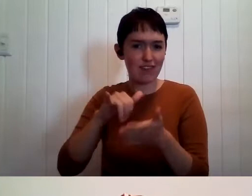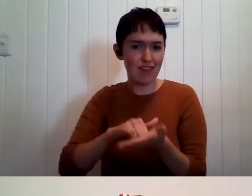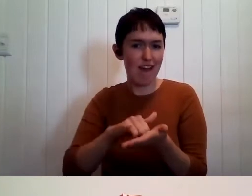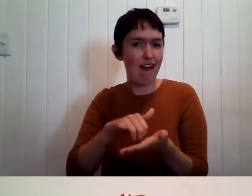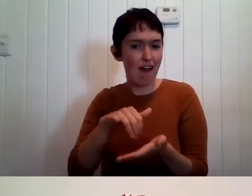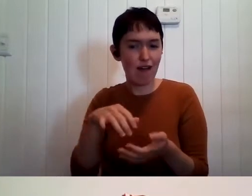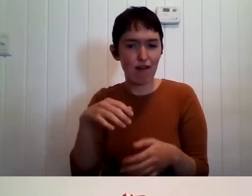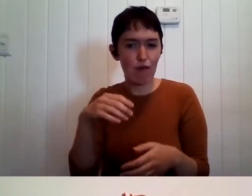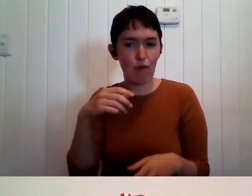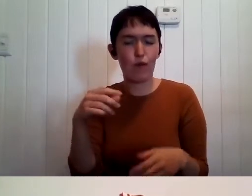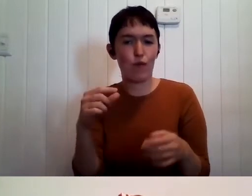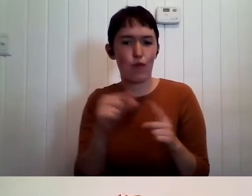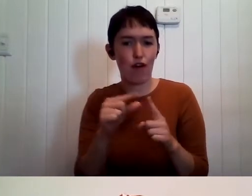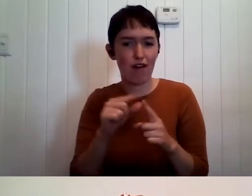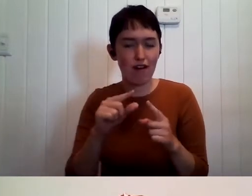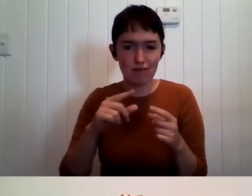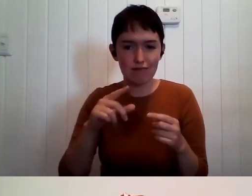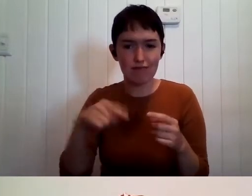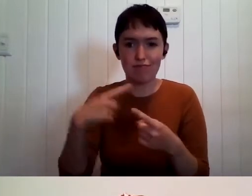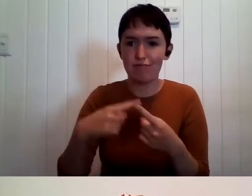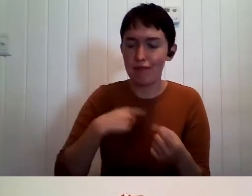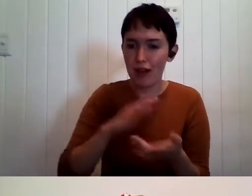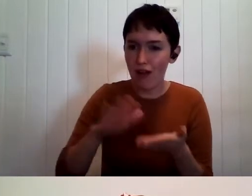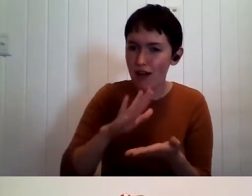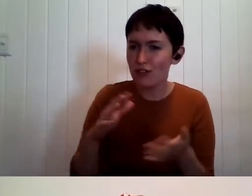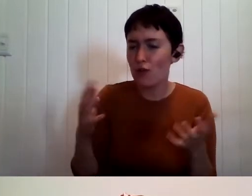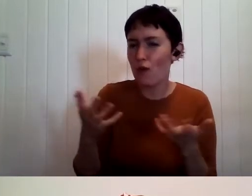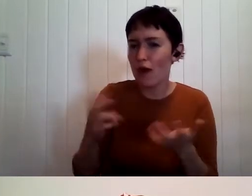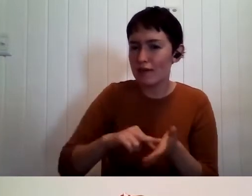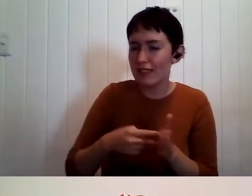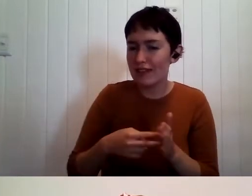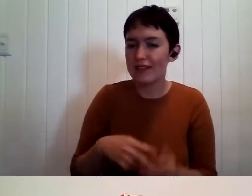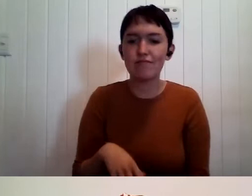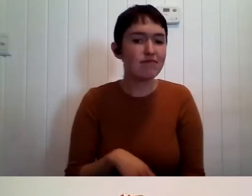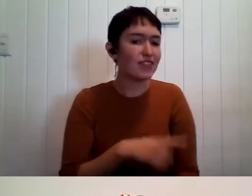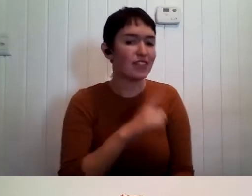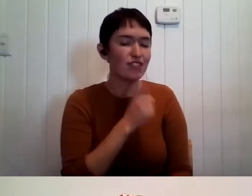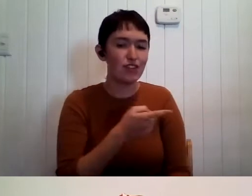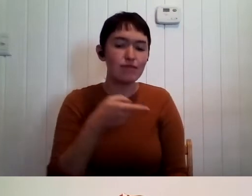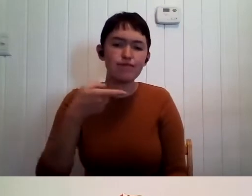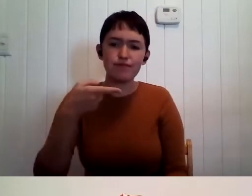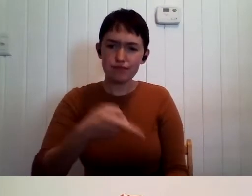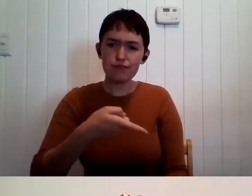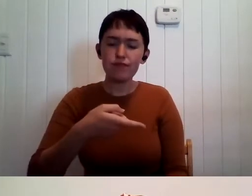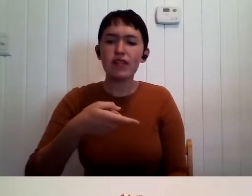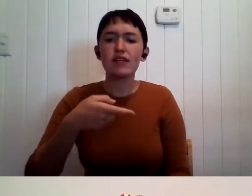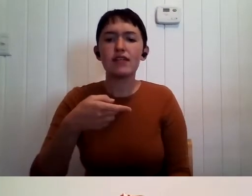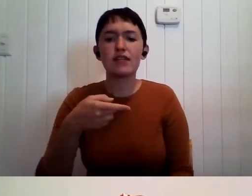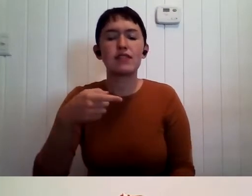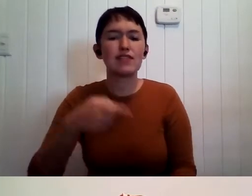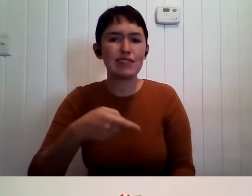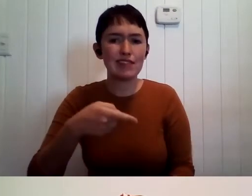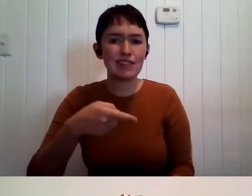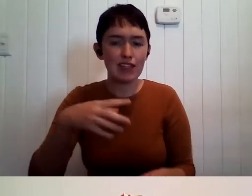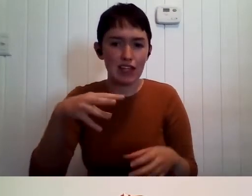do? Yeah, and a reagent's a fancy word for the solutions that we'll put into our sequencing machines to make sure they work. And